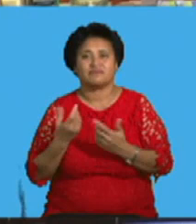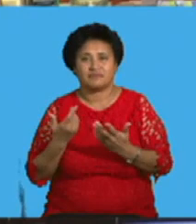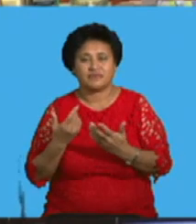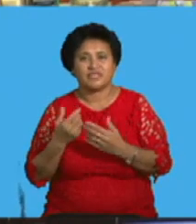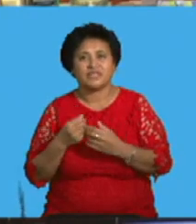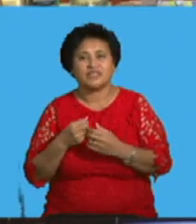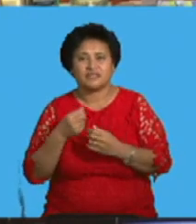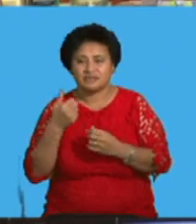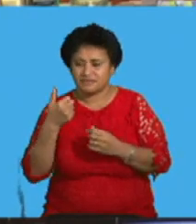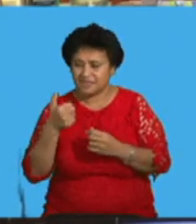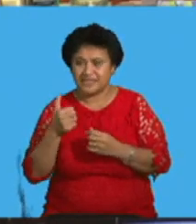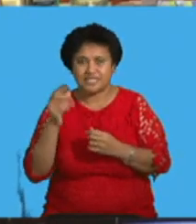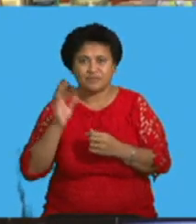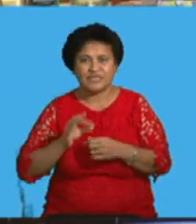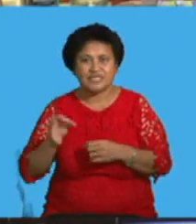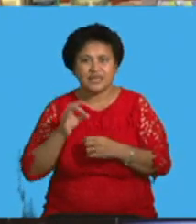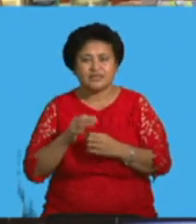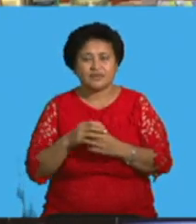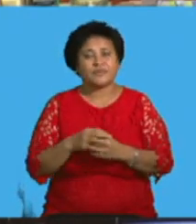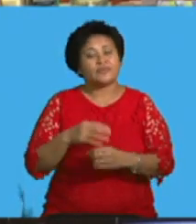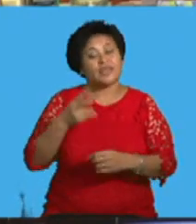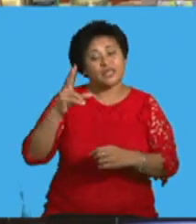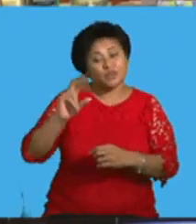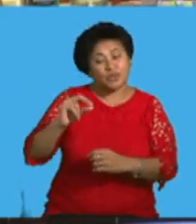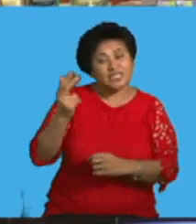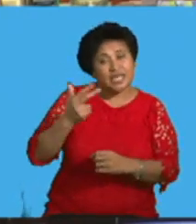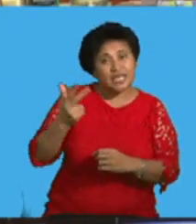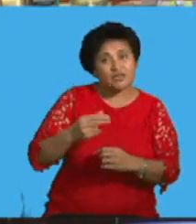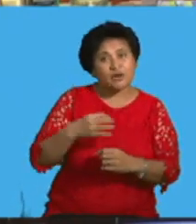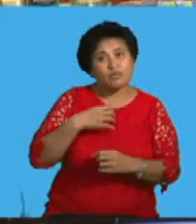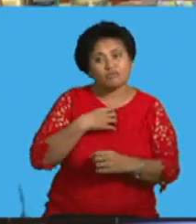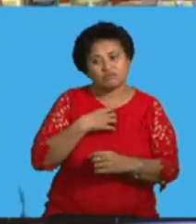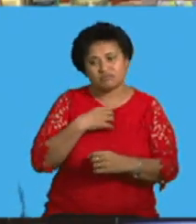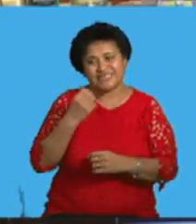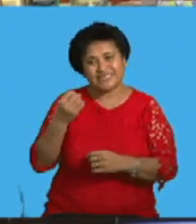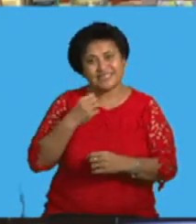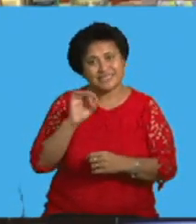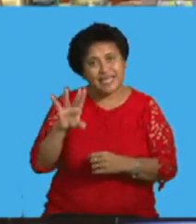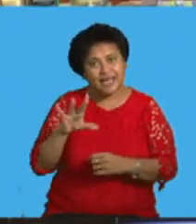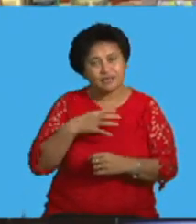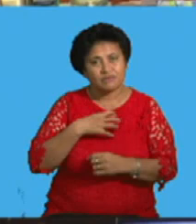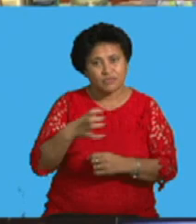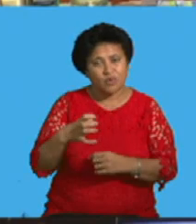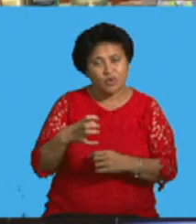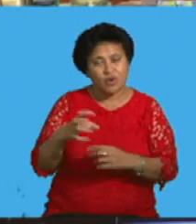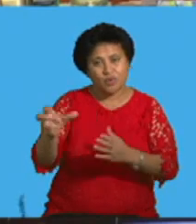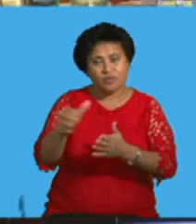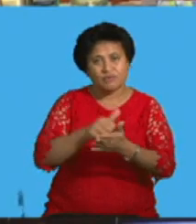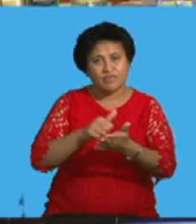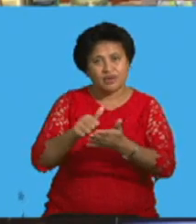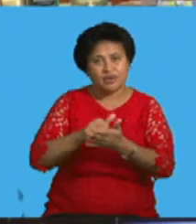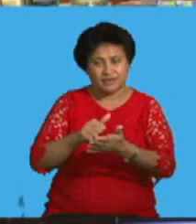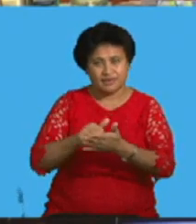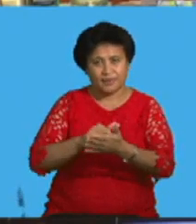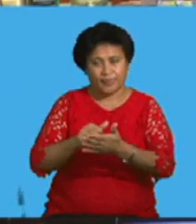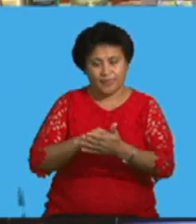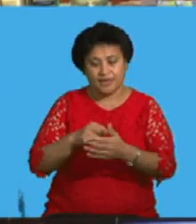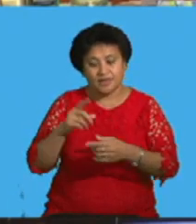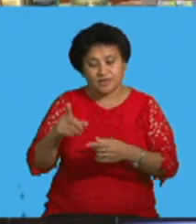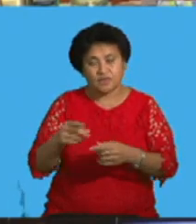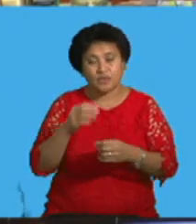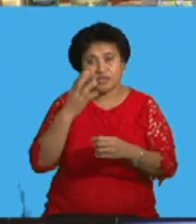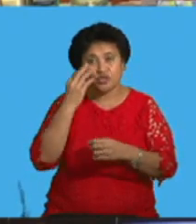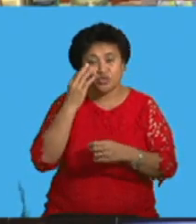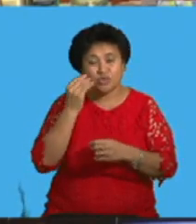In 2018, 10 more harvesters were purchased by cooperatives. The 4% growth of sugar production